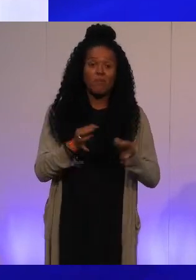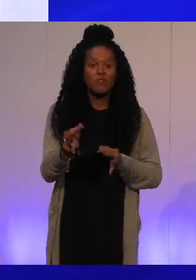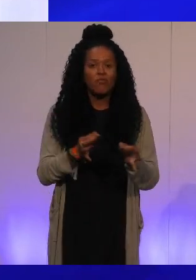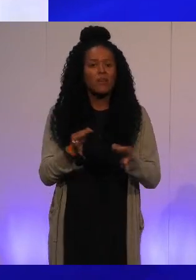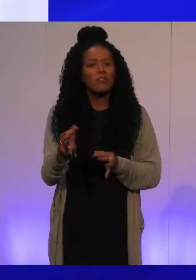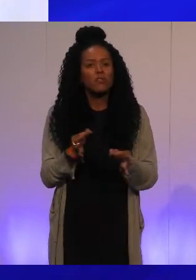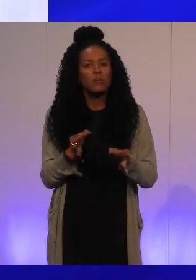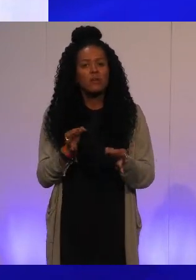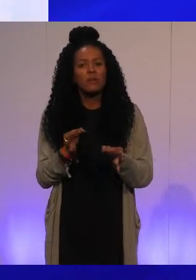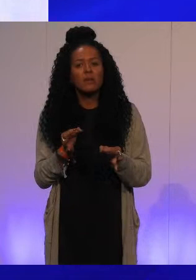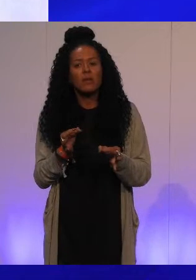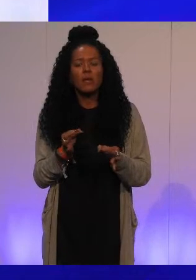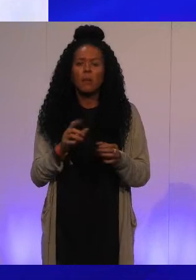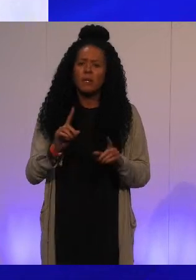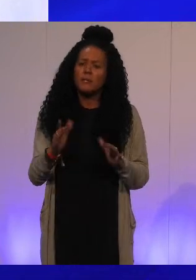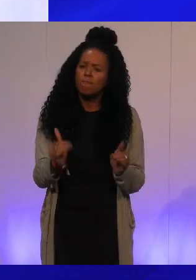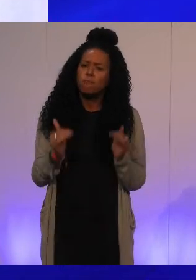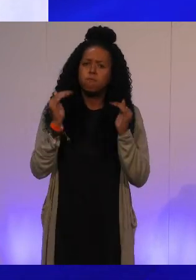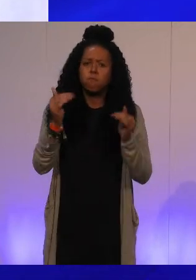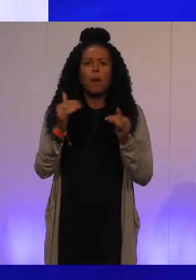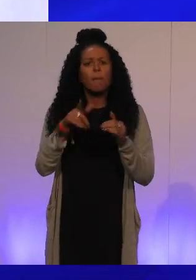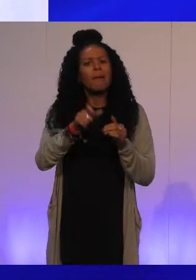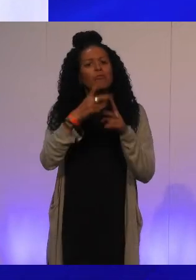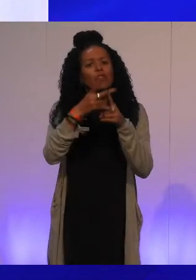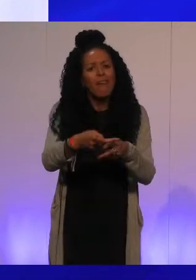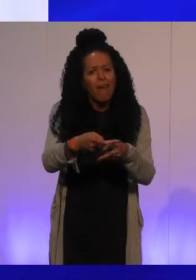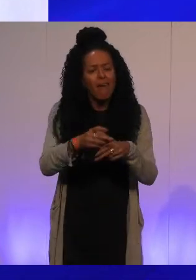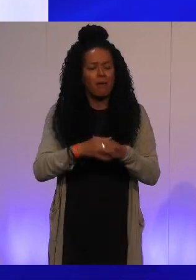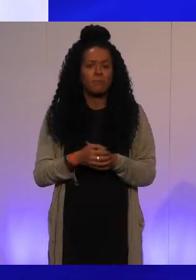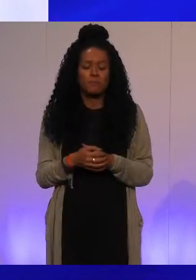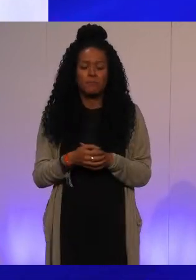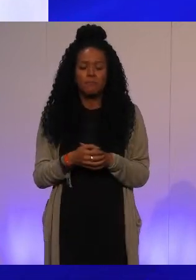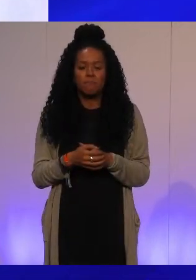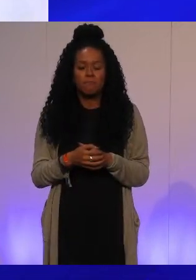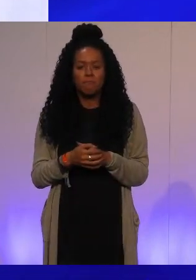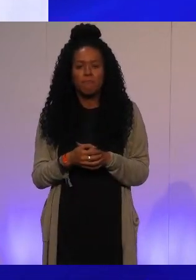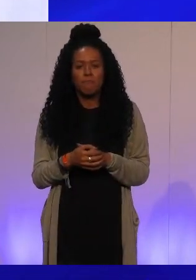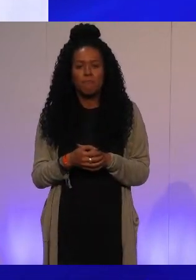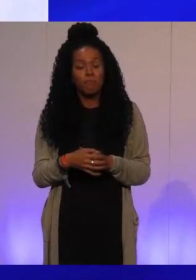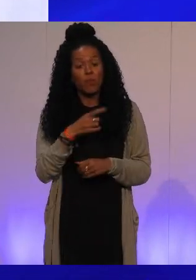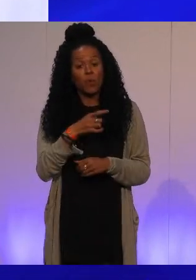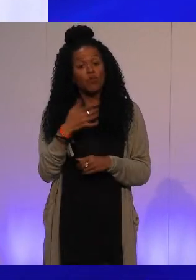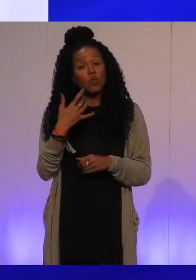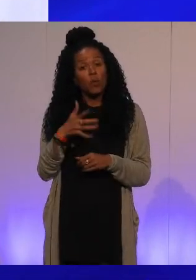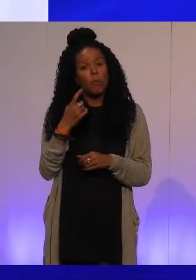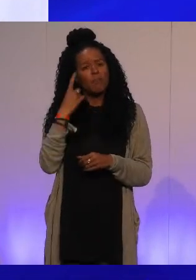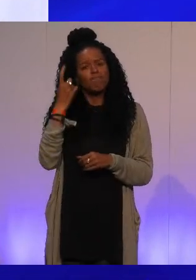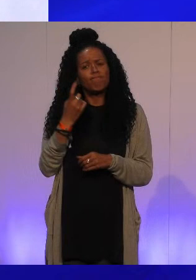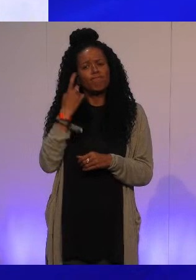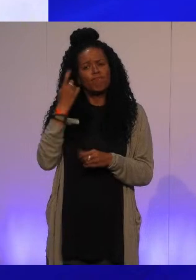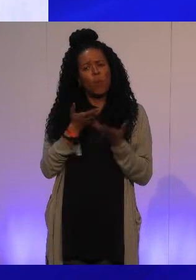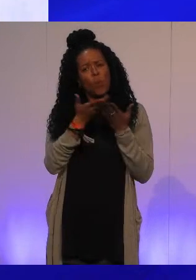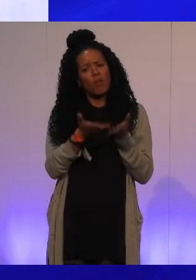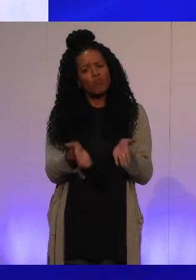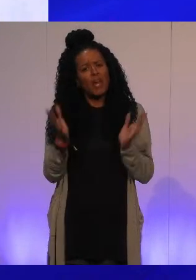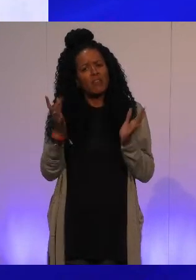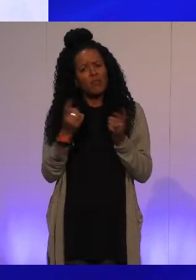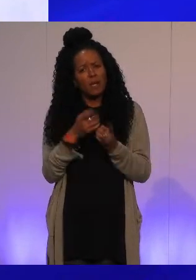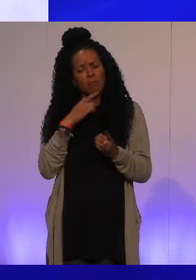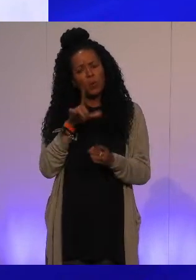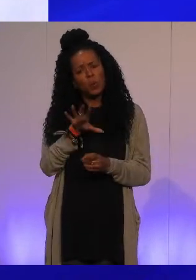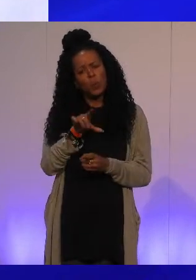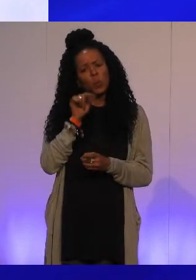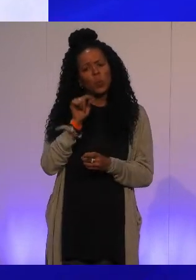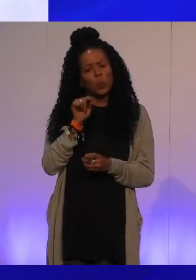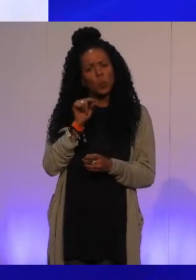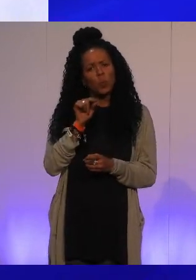about exceptional patient care. So you've kind of considered the whole wide range of things we're doing, and you've chosen